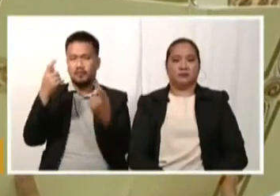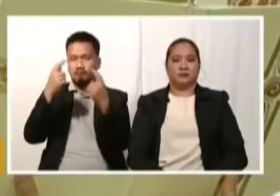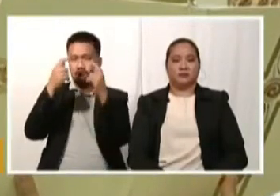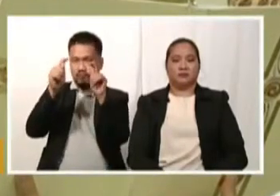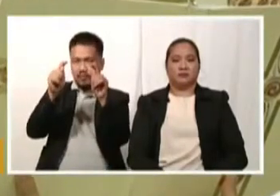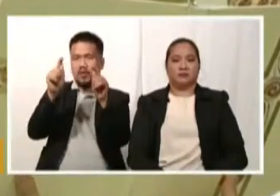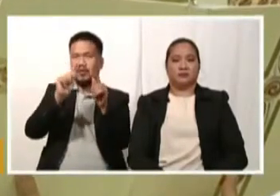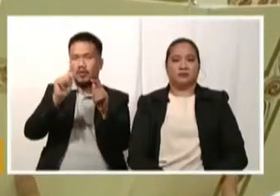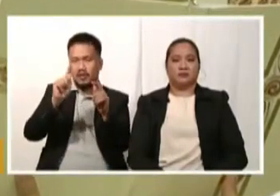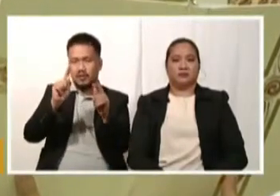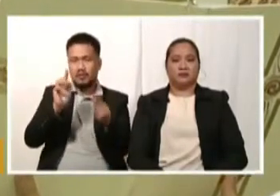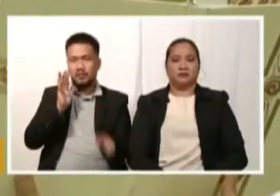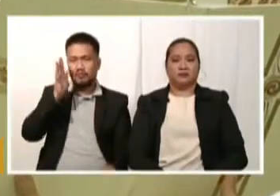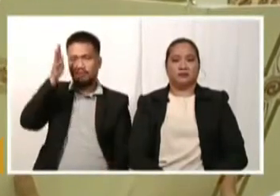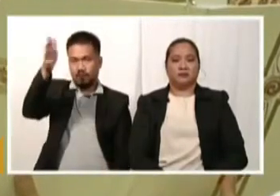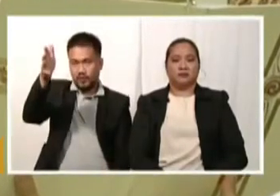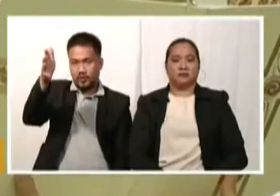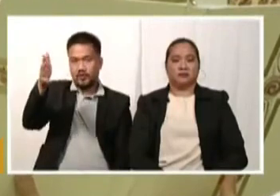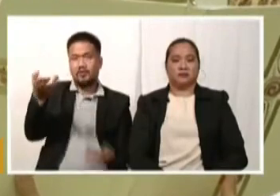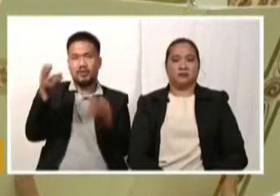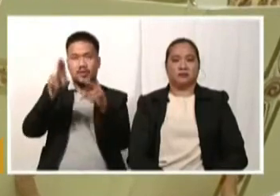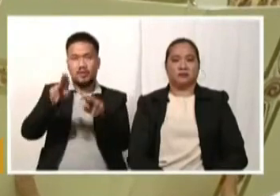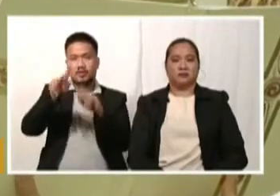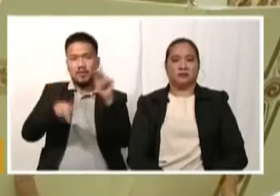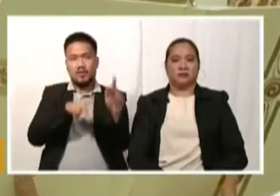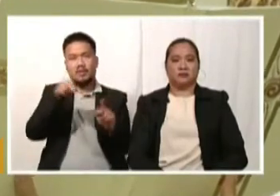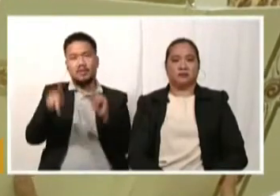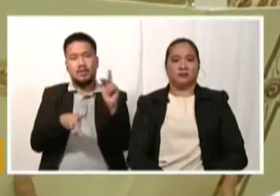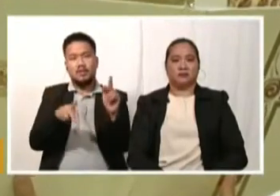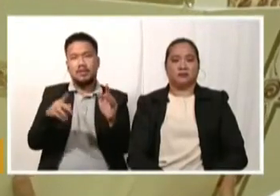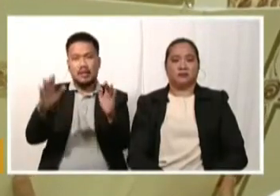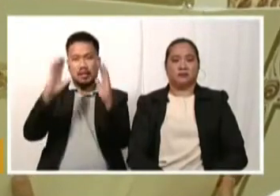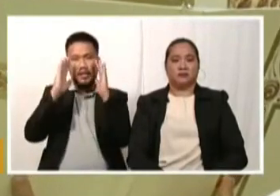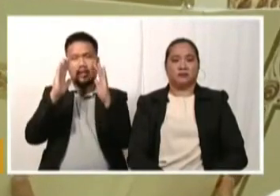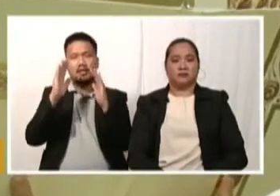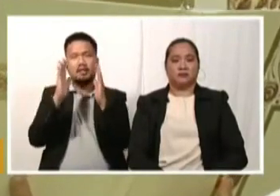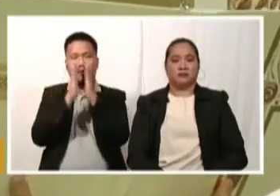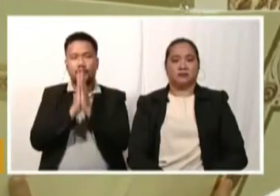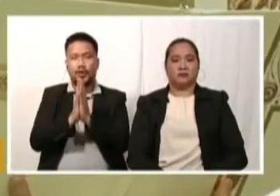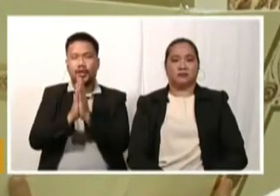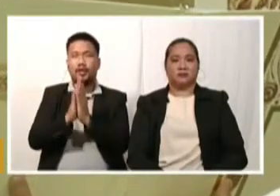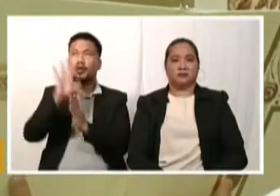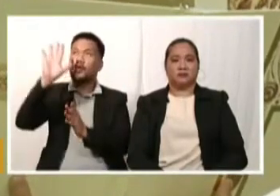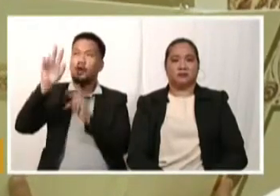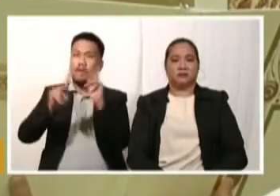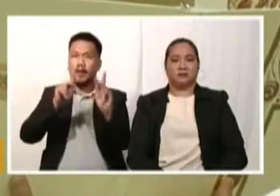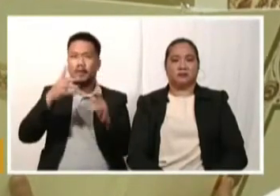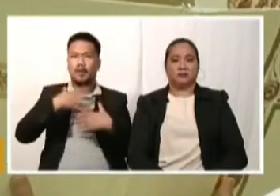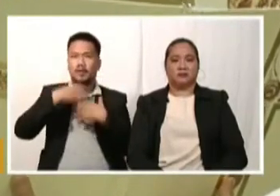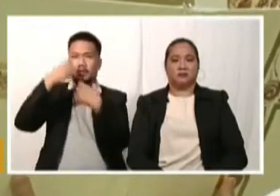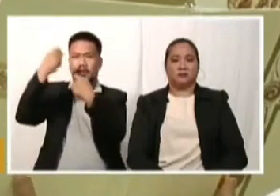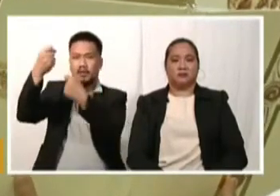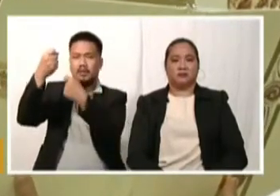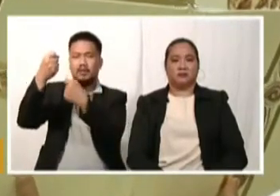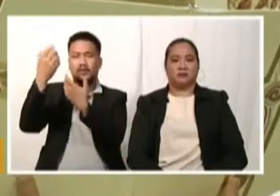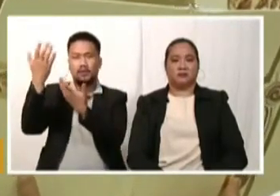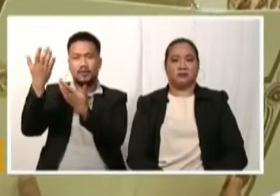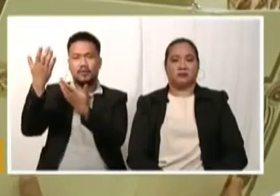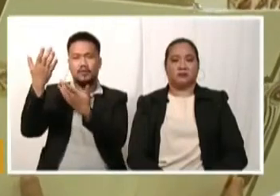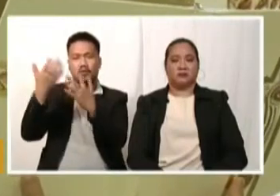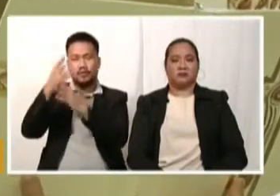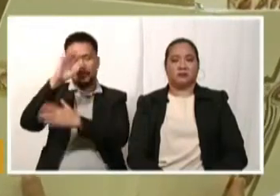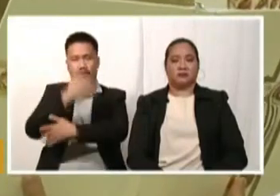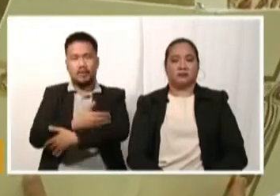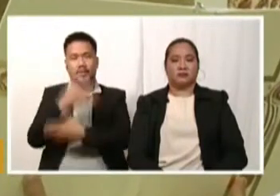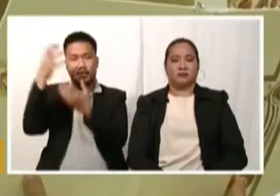to come to your people. Hear the prayers of the people your Son has gained for you, and grant us